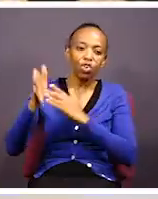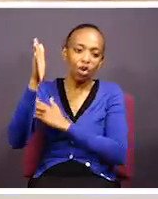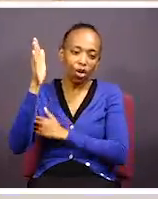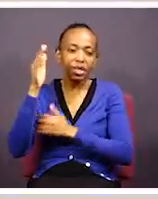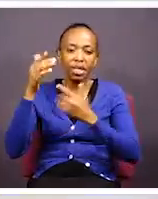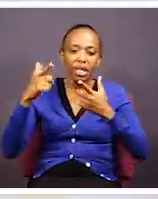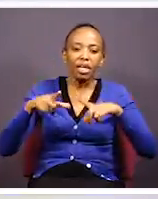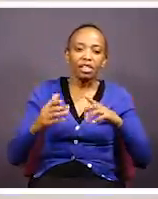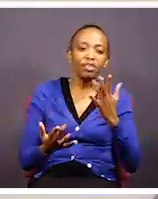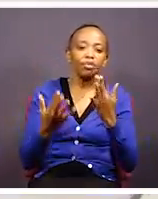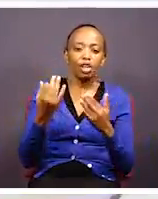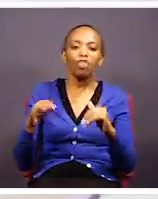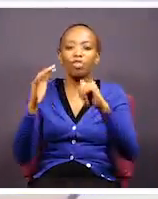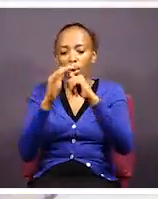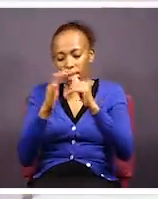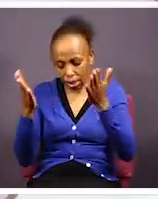oh